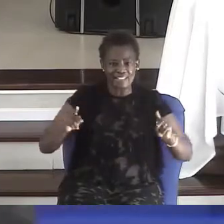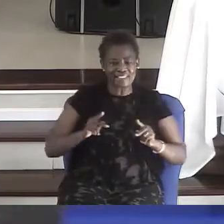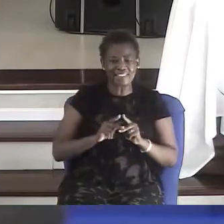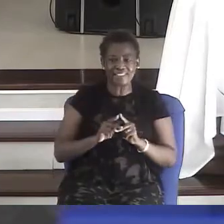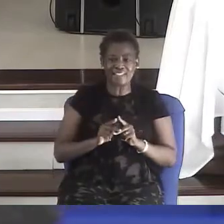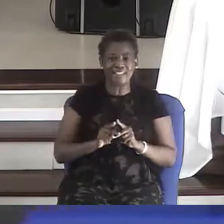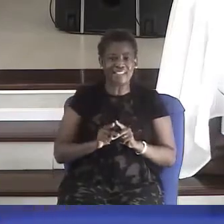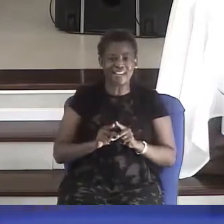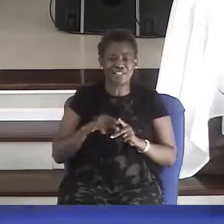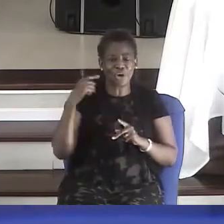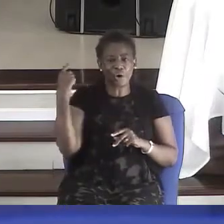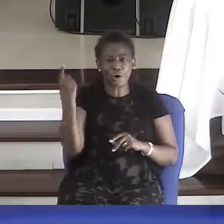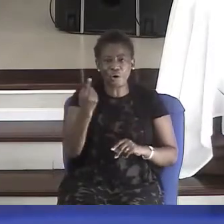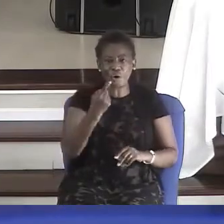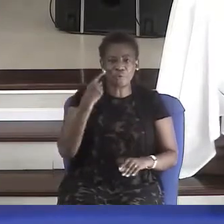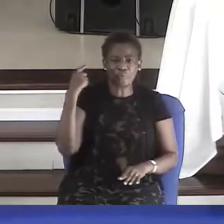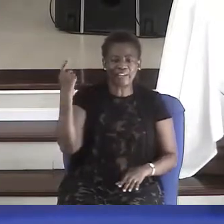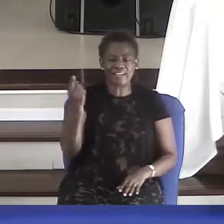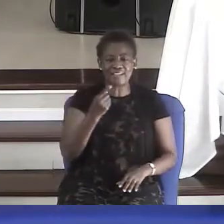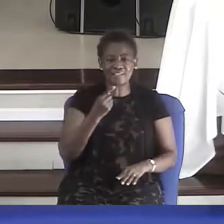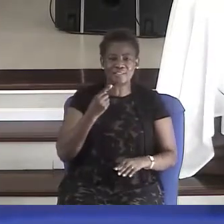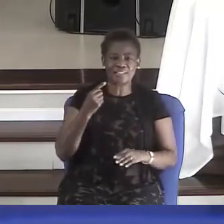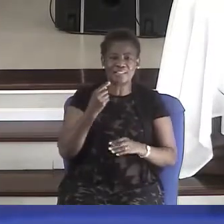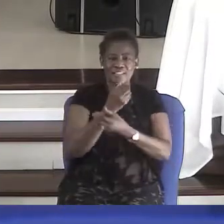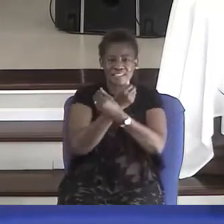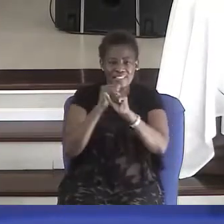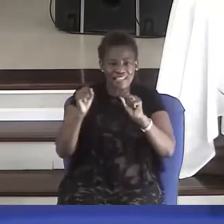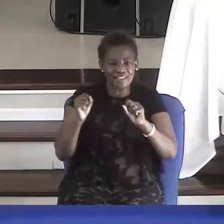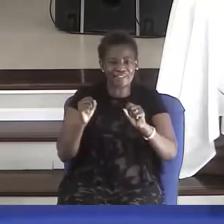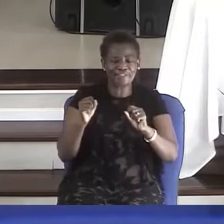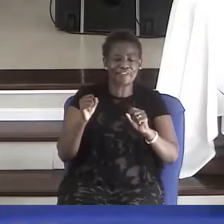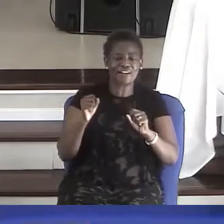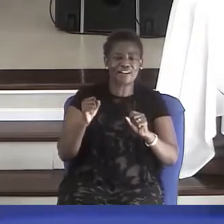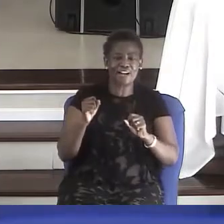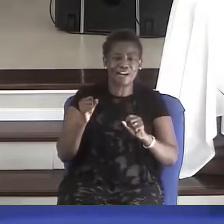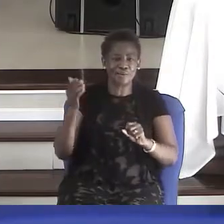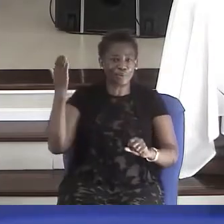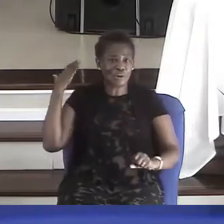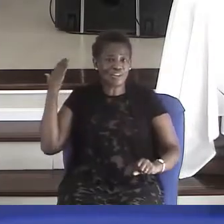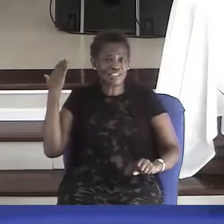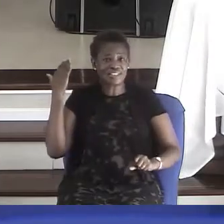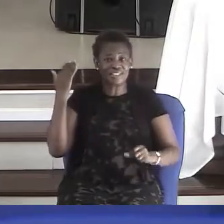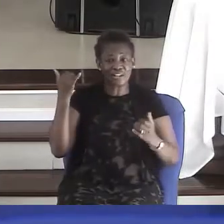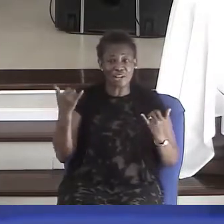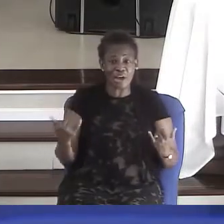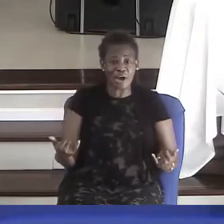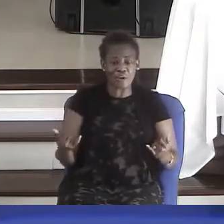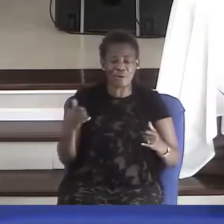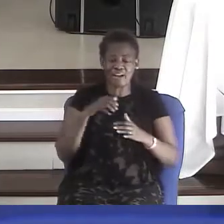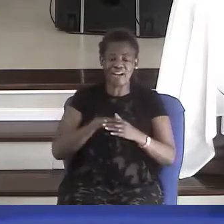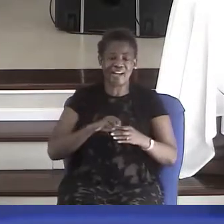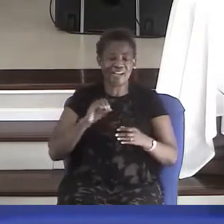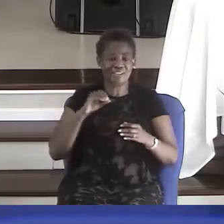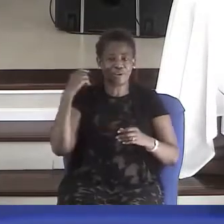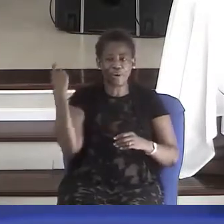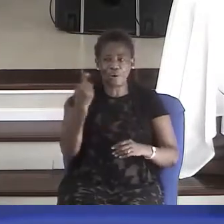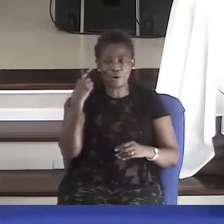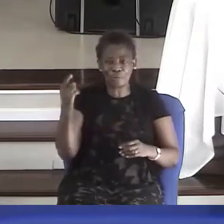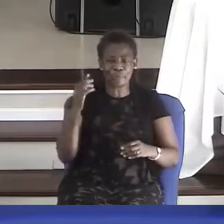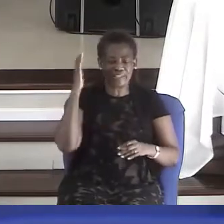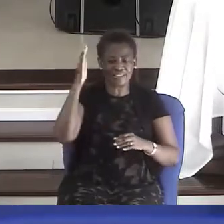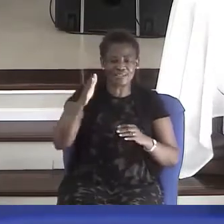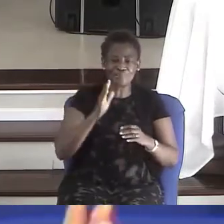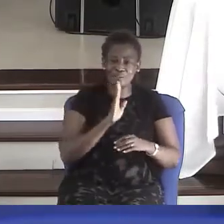was, always is, and always will be. That is in Jesus Christ, the Son